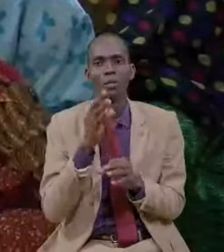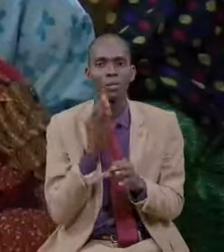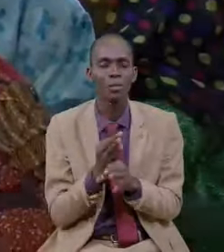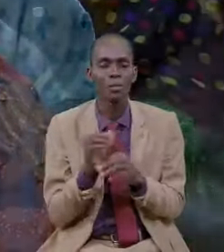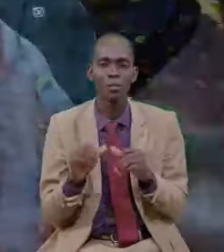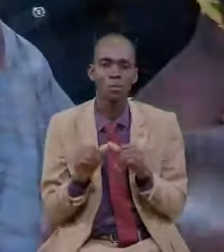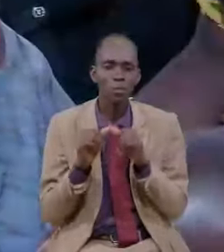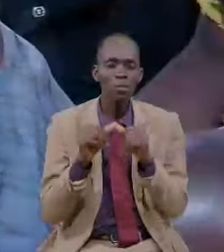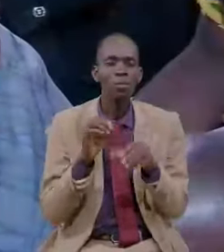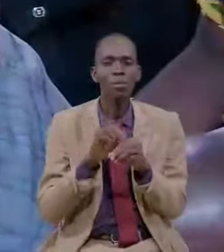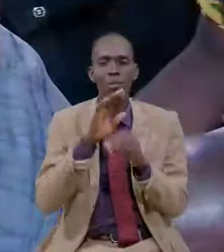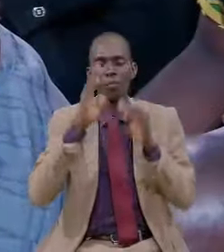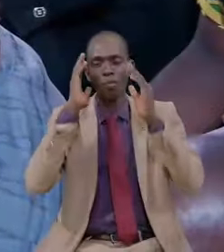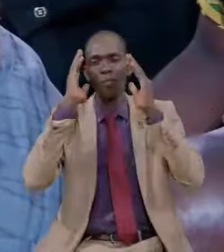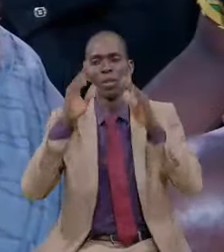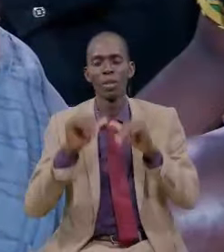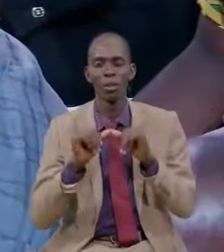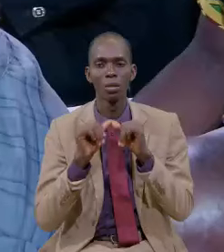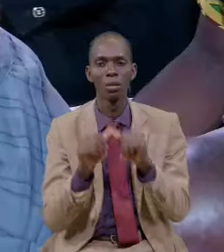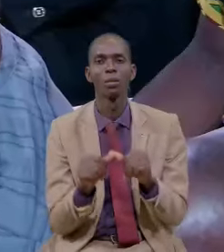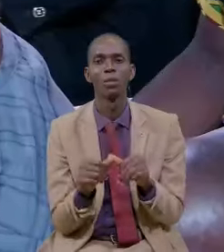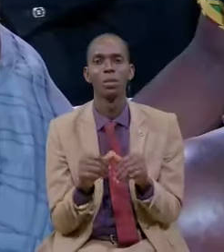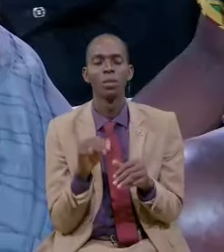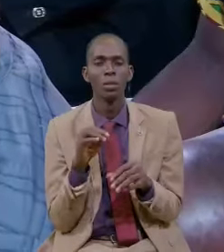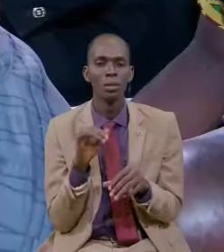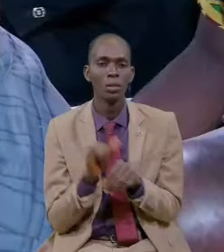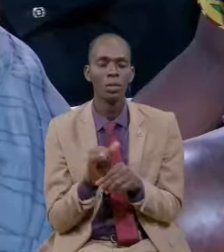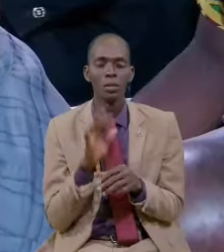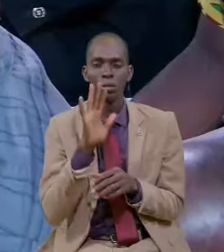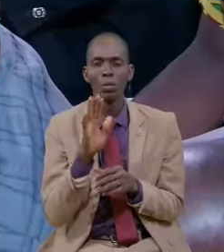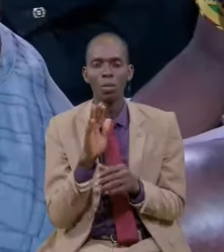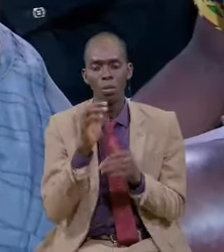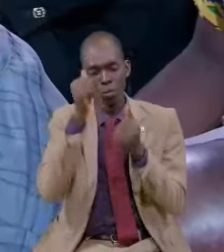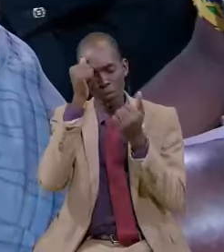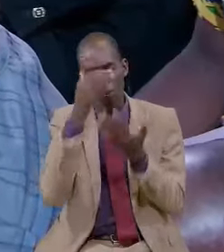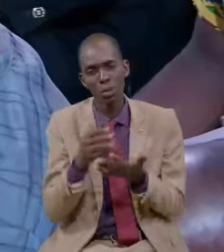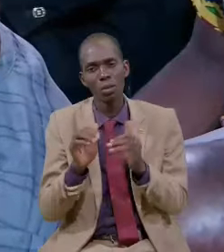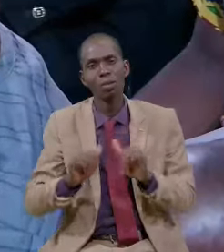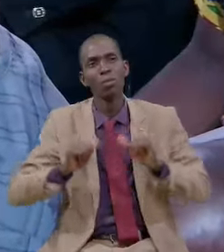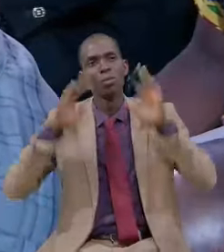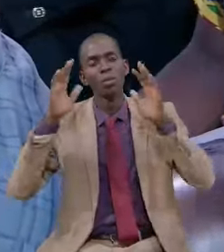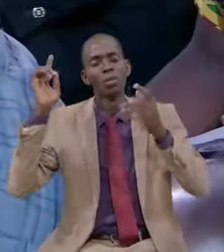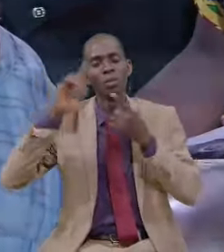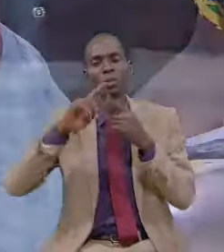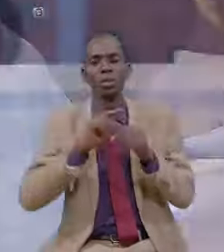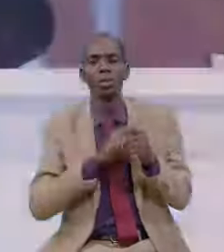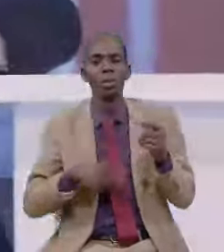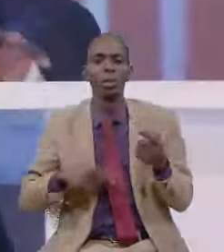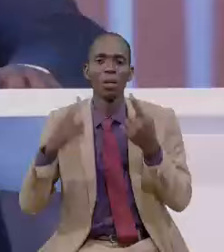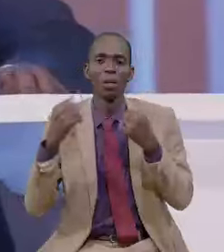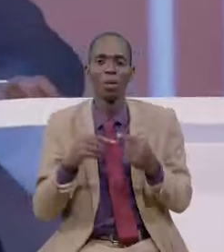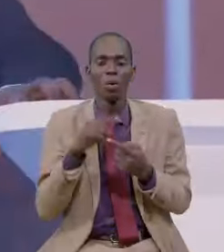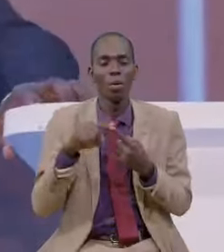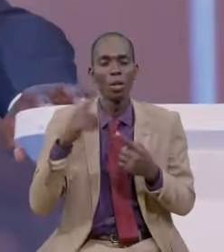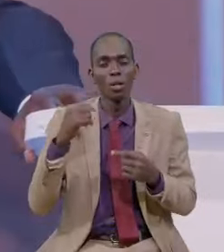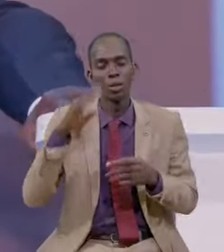and keep that commitment until the Lord will come. When the Son of Man cometh, he'll